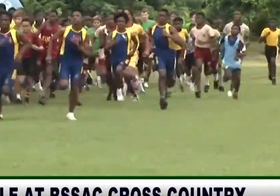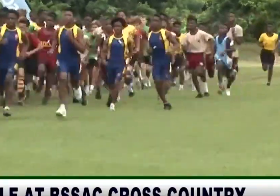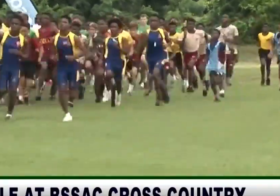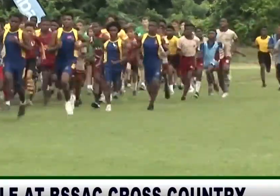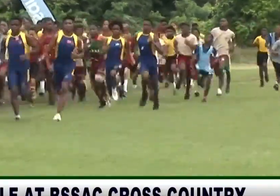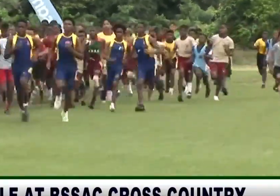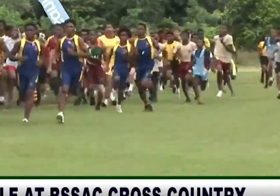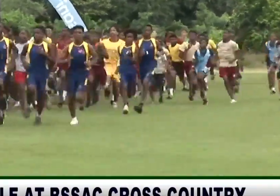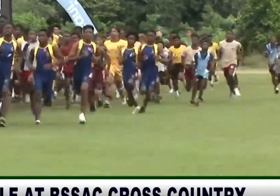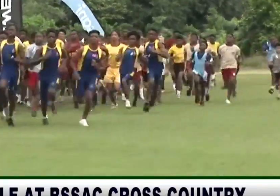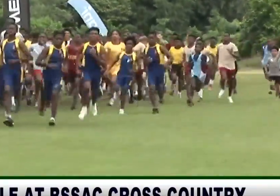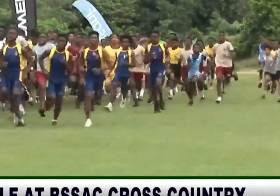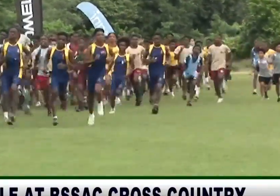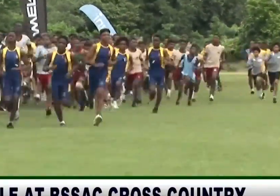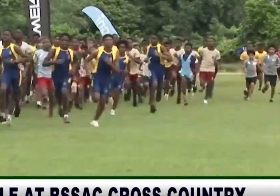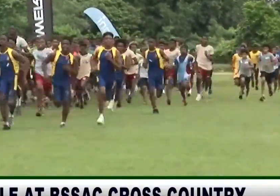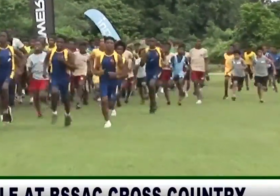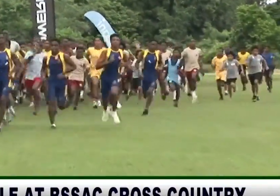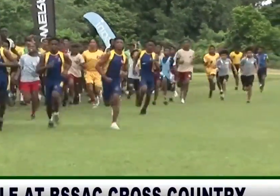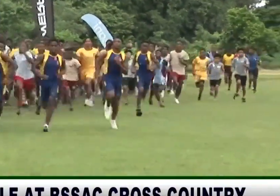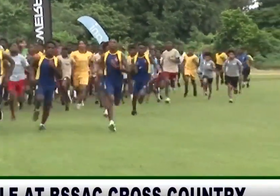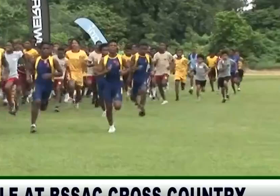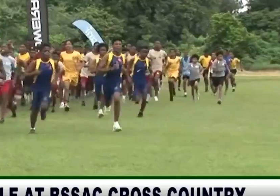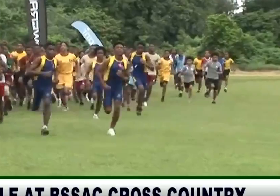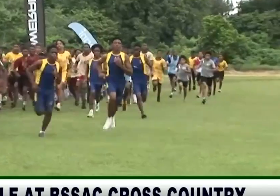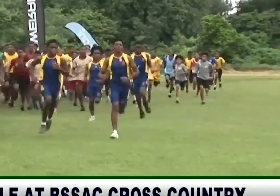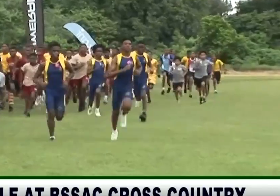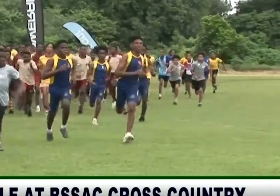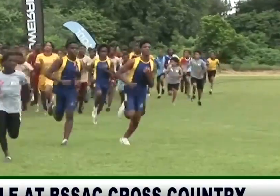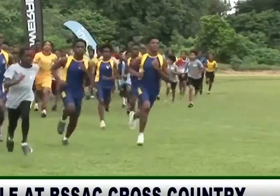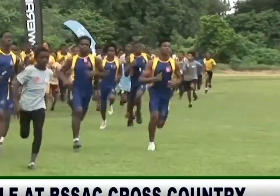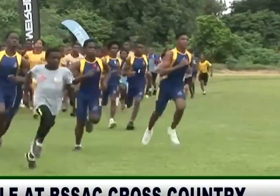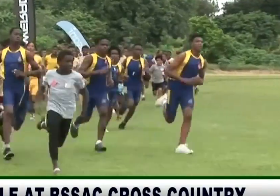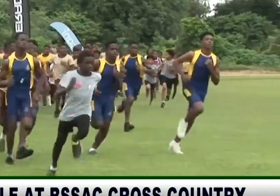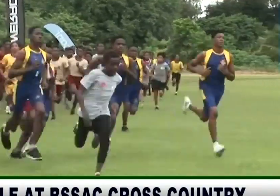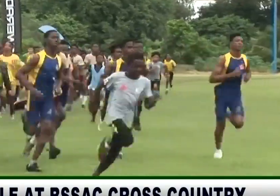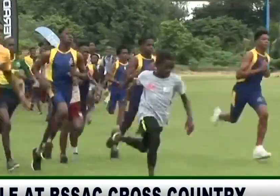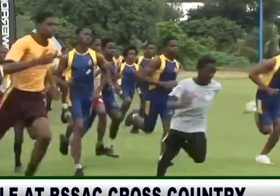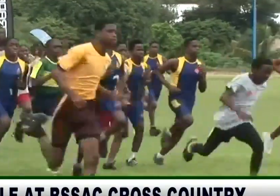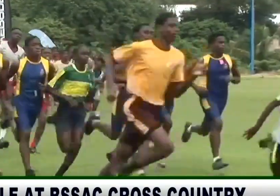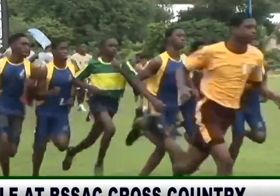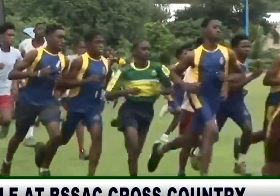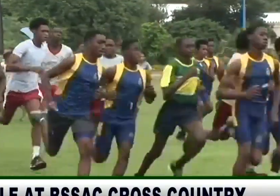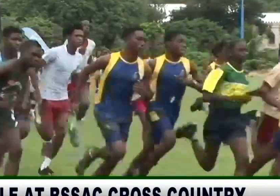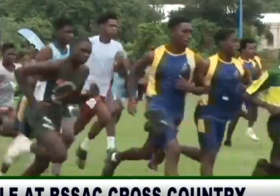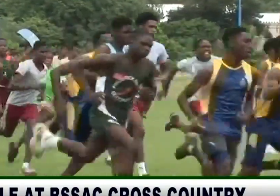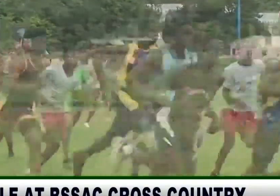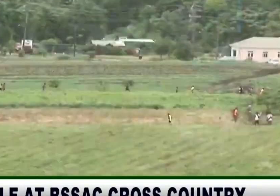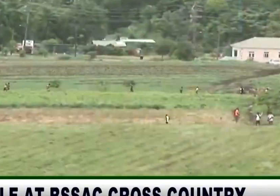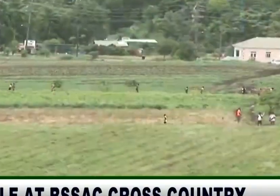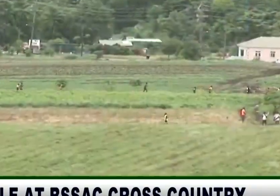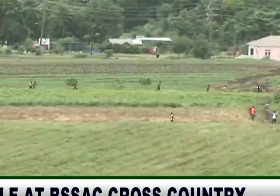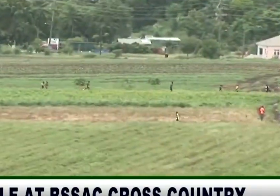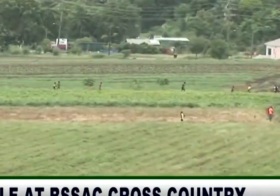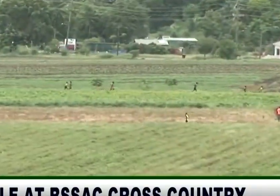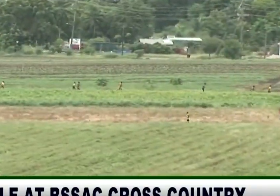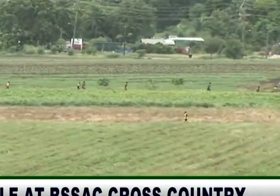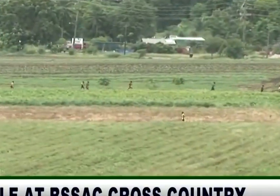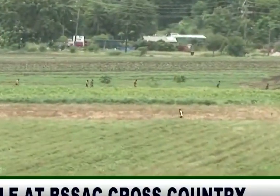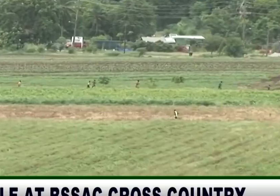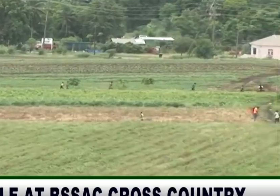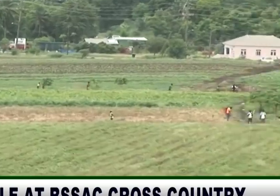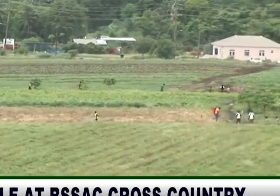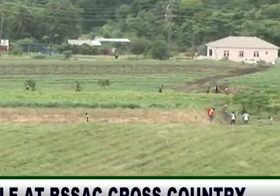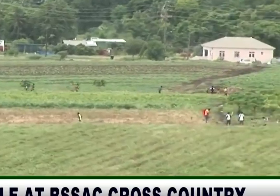contest. The athlete from Princess Margaret took the early lead before they headed to the streets. For the viewers at home, this is an overhead shot of